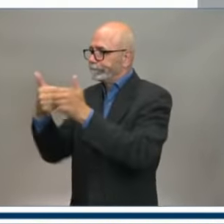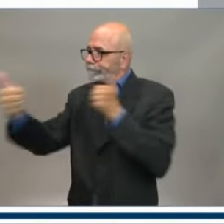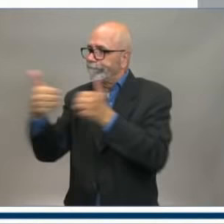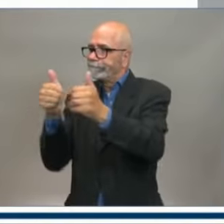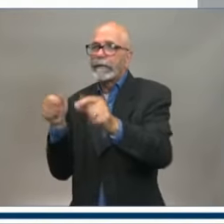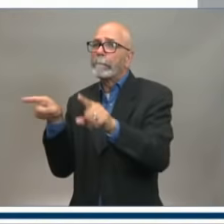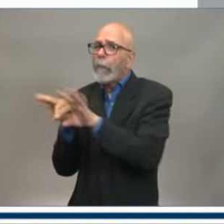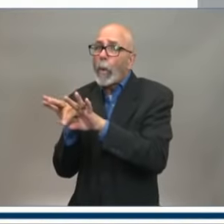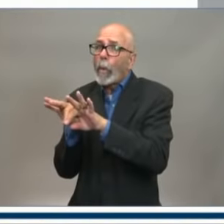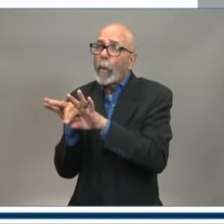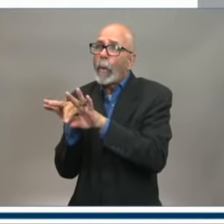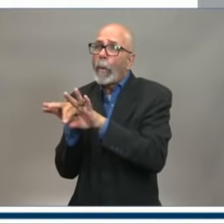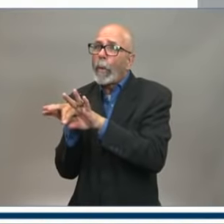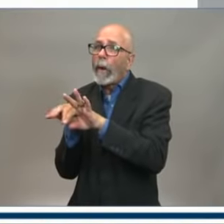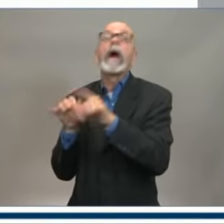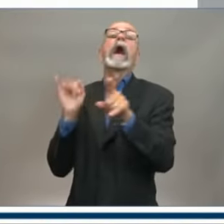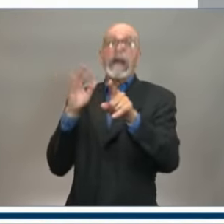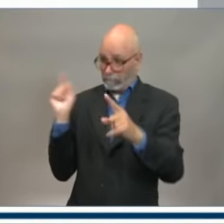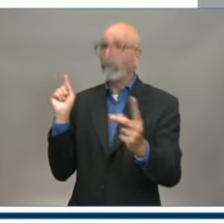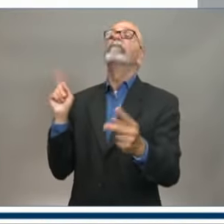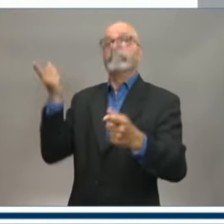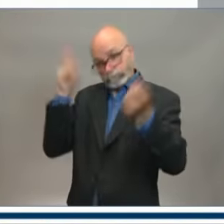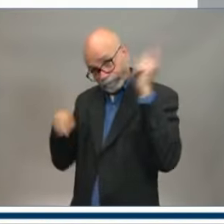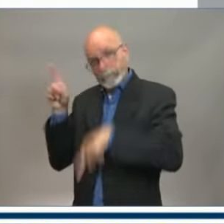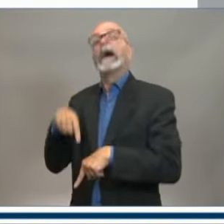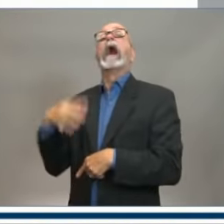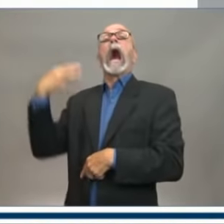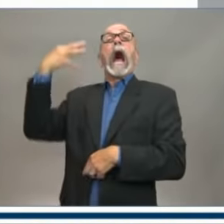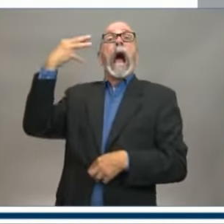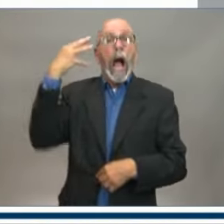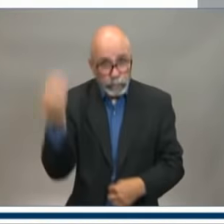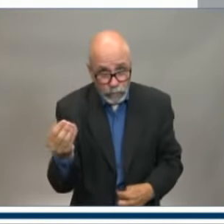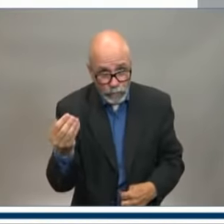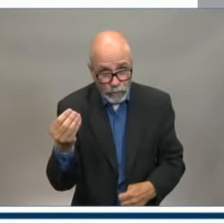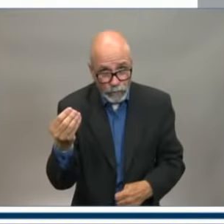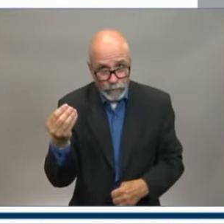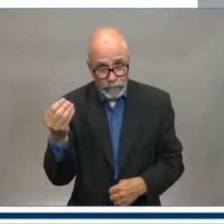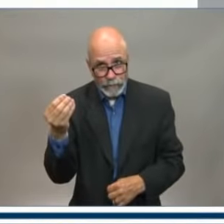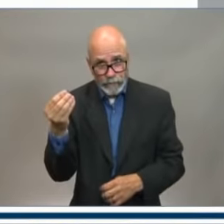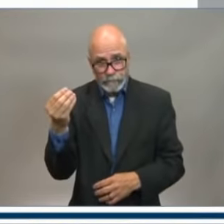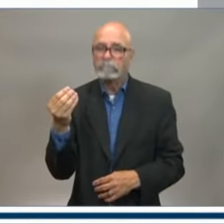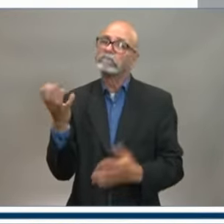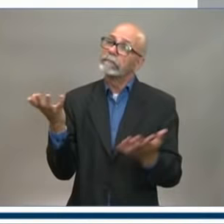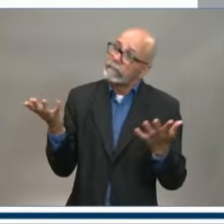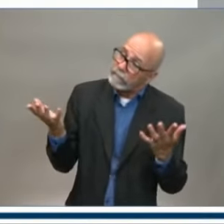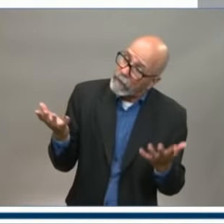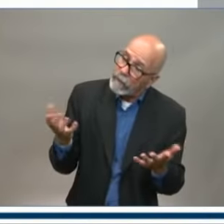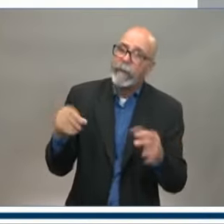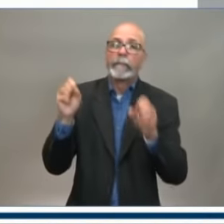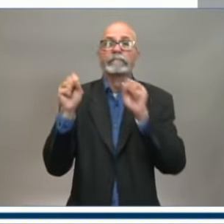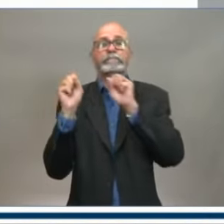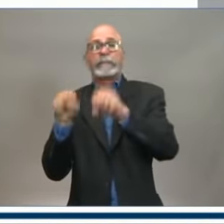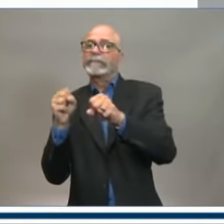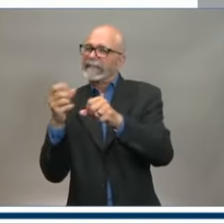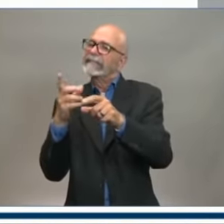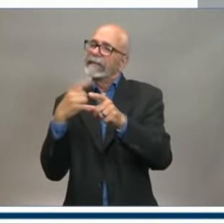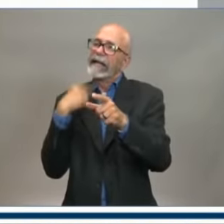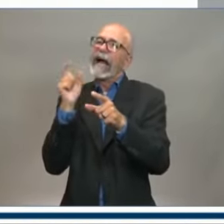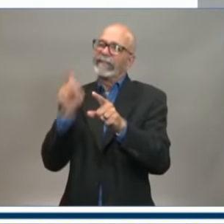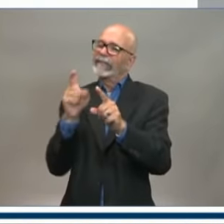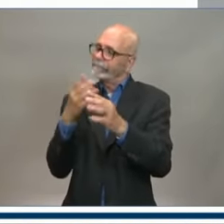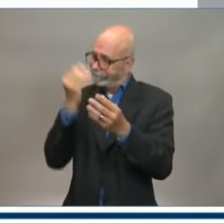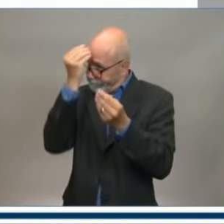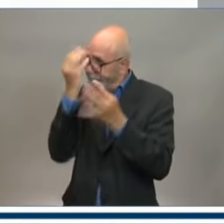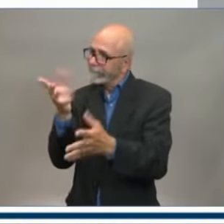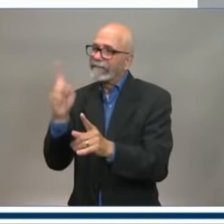understand that as you go out, there's going to be lots of things that are going to be helping you maintain a social distance, helping you wash